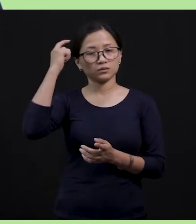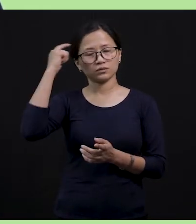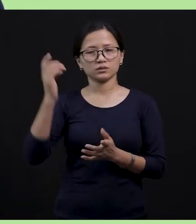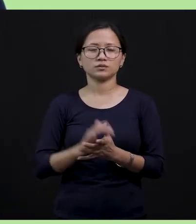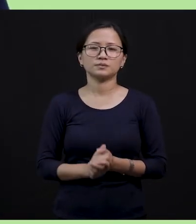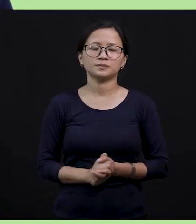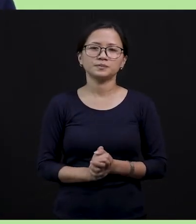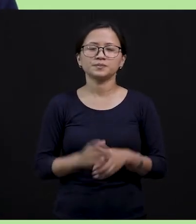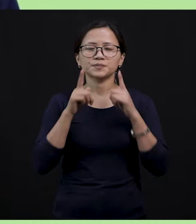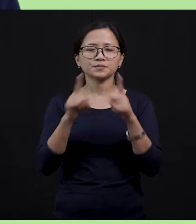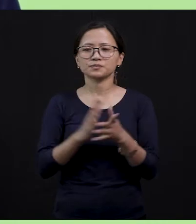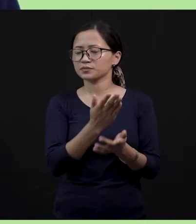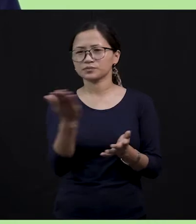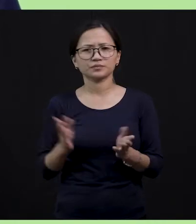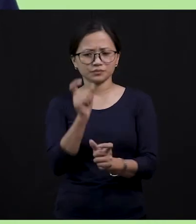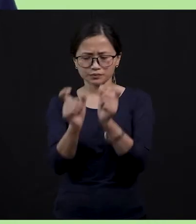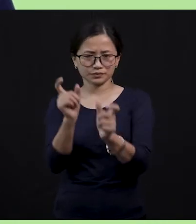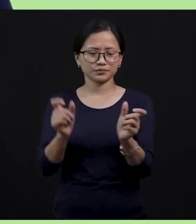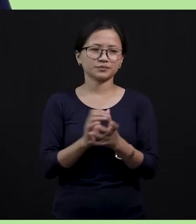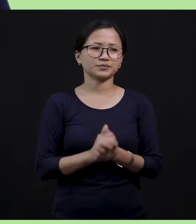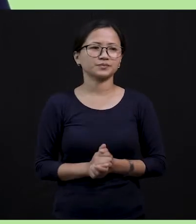intellect. But if there are people